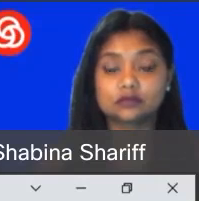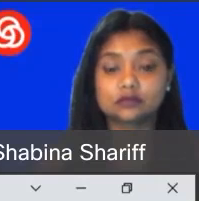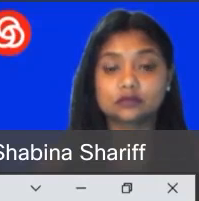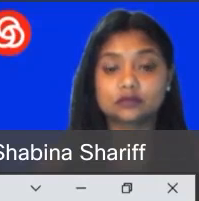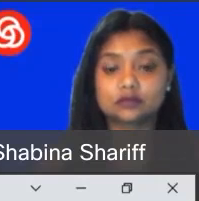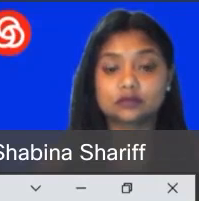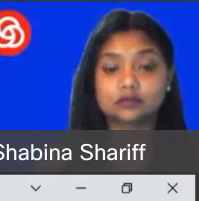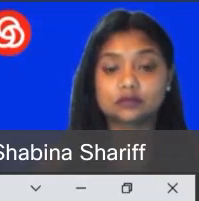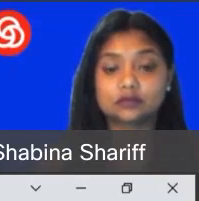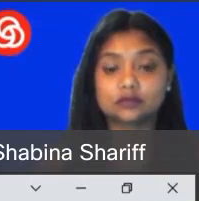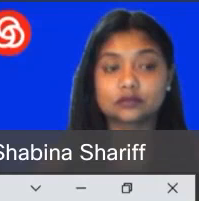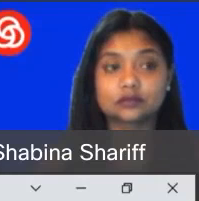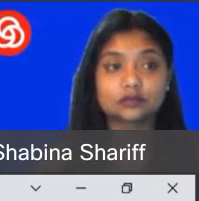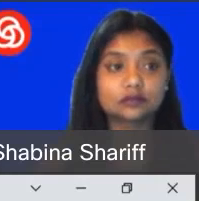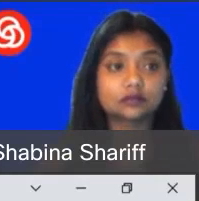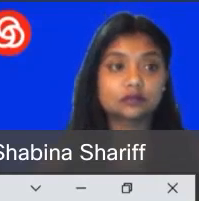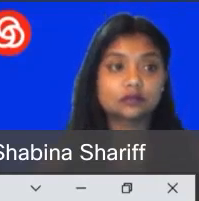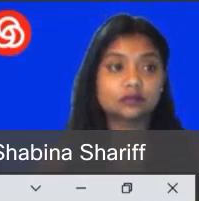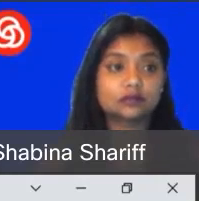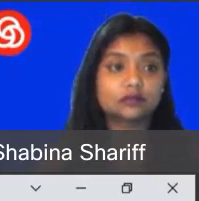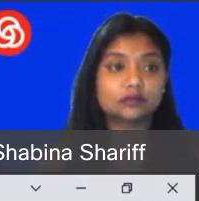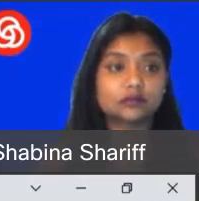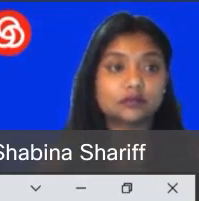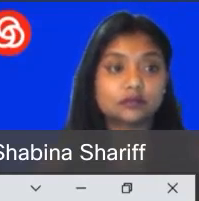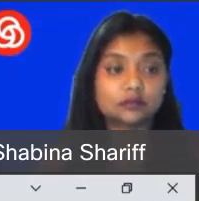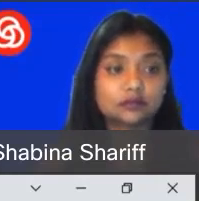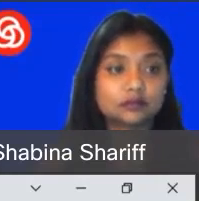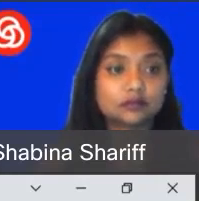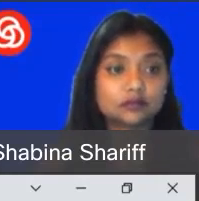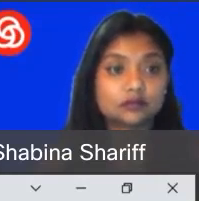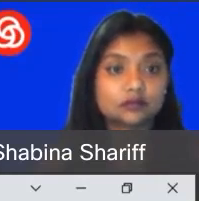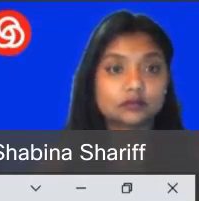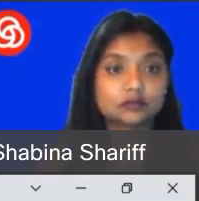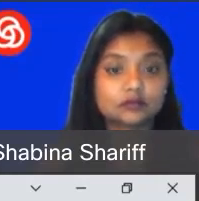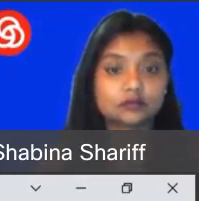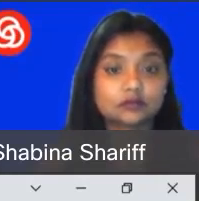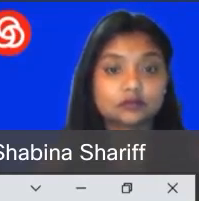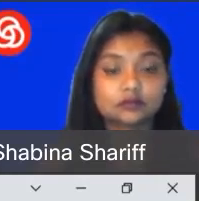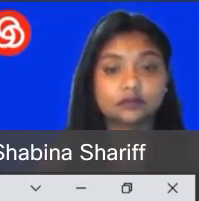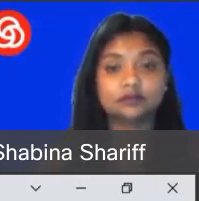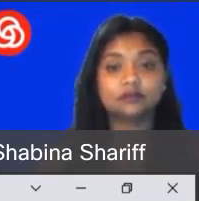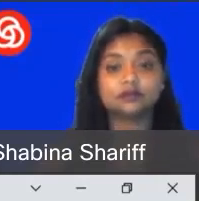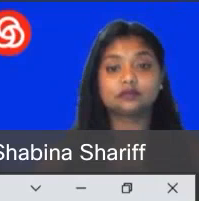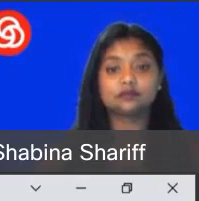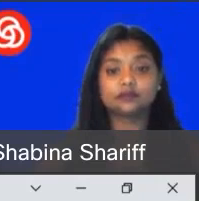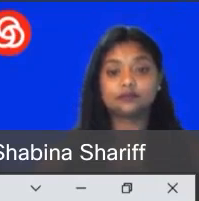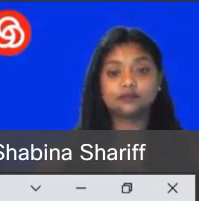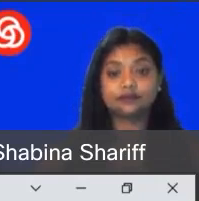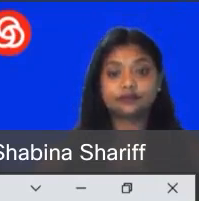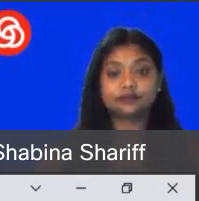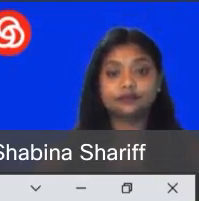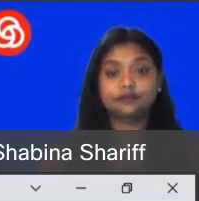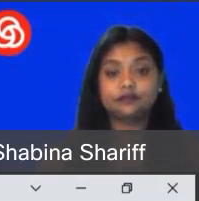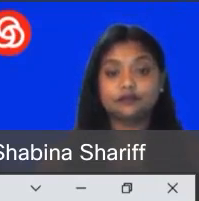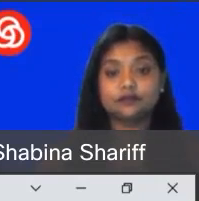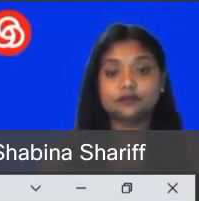the comment deadline for this proposal is February 20th. And so if you could give us your comments or